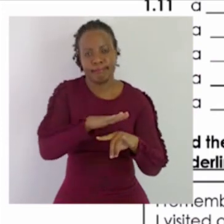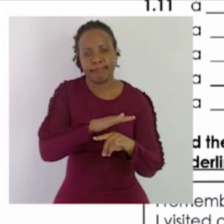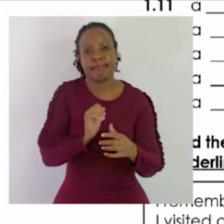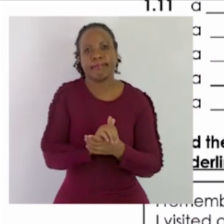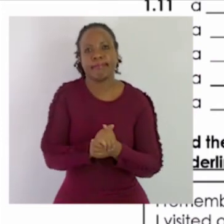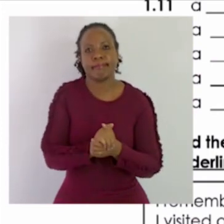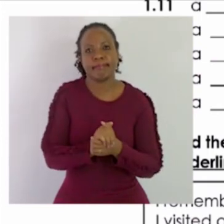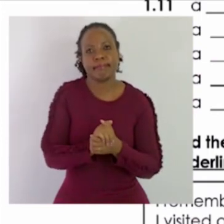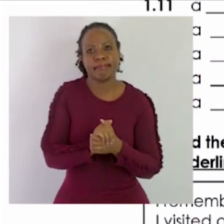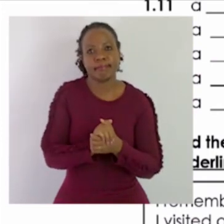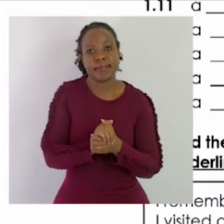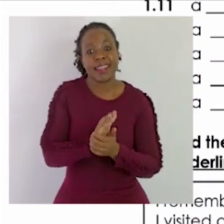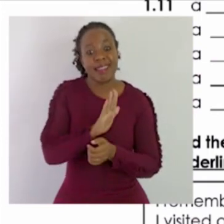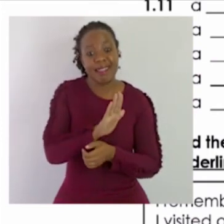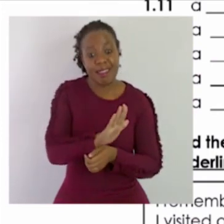There